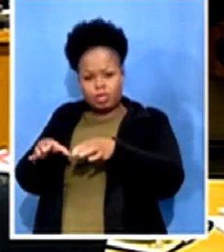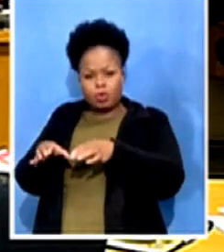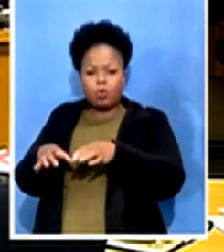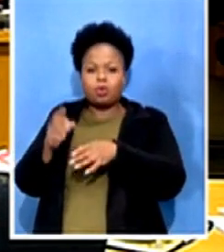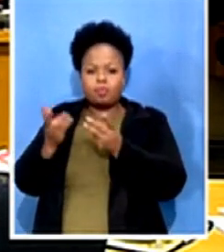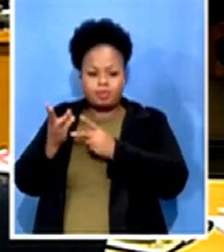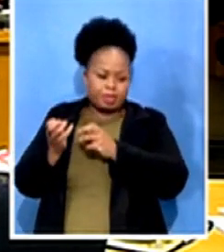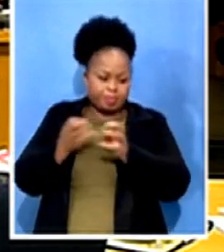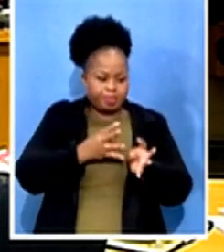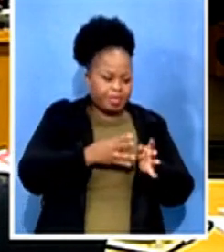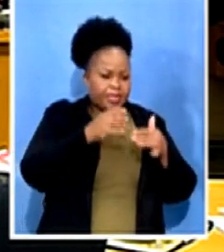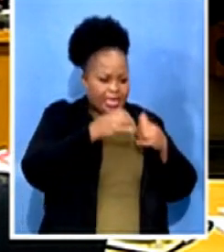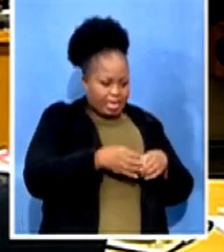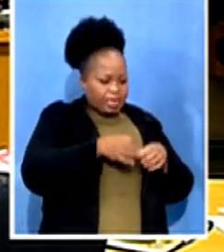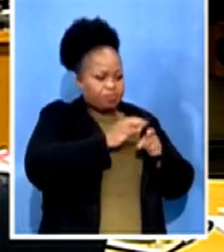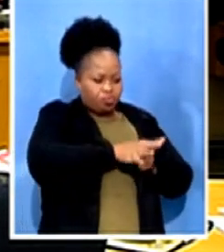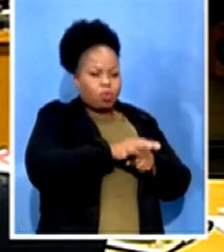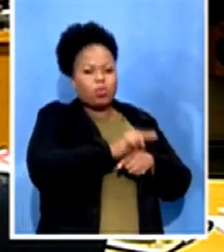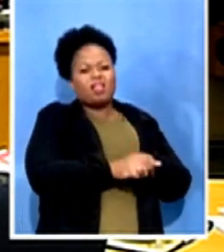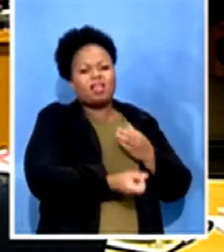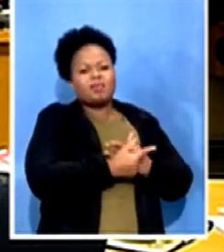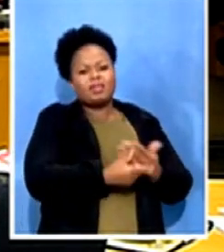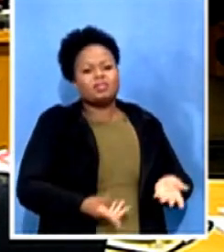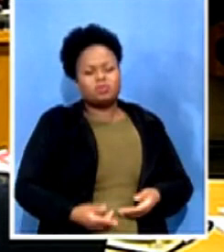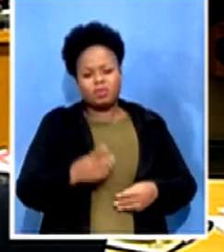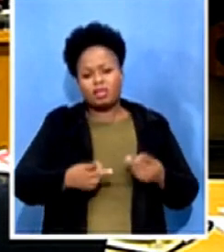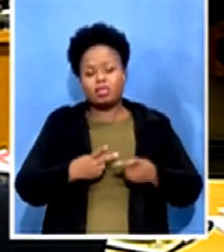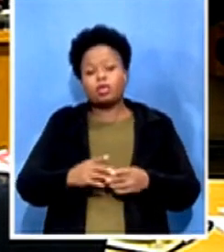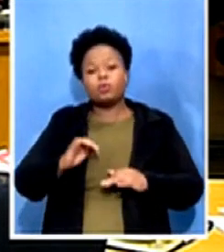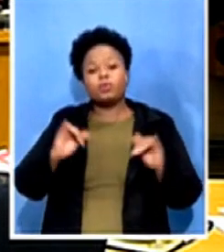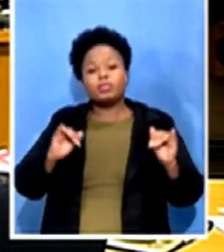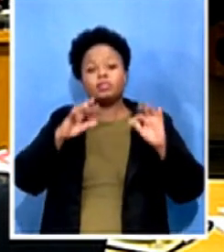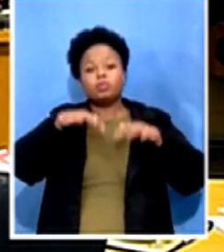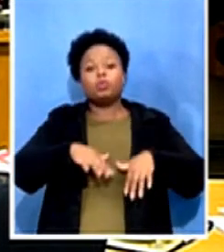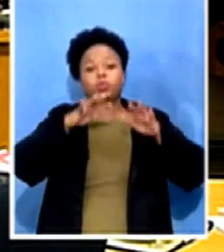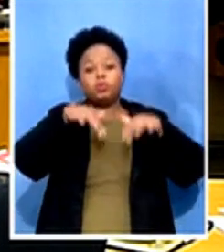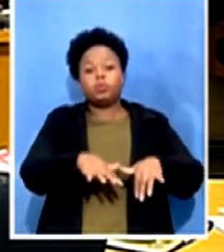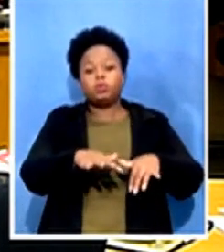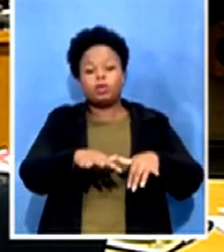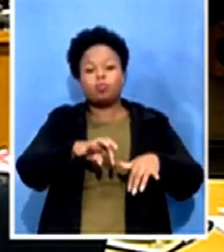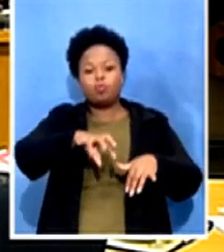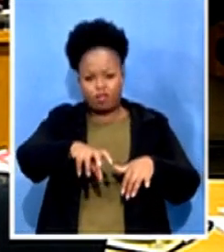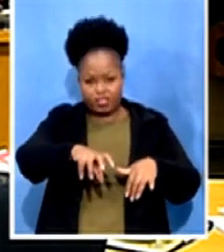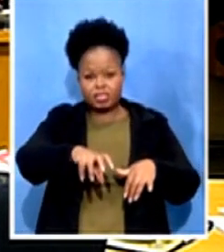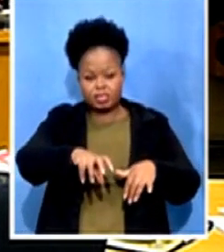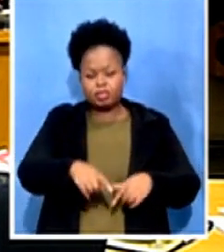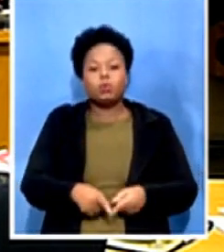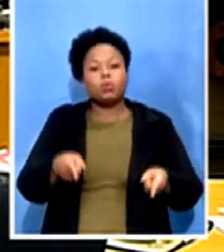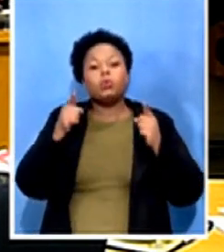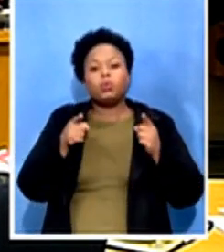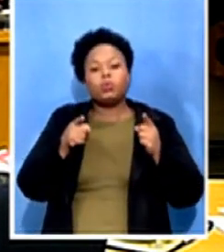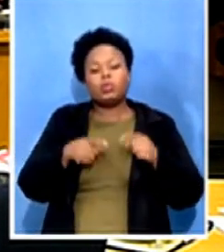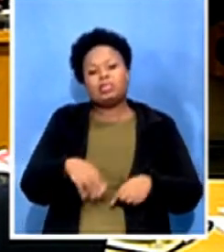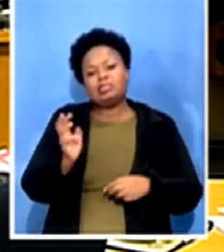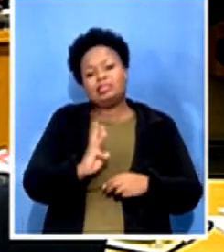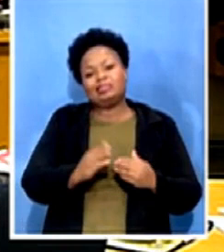creating hotspots, particularly the coastal provinces need to be very much alert on that, because that's where the movement of the